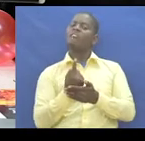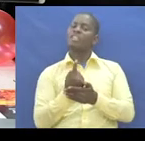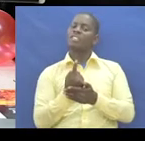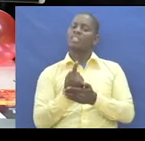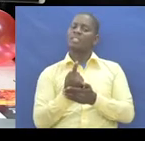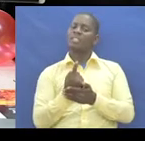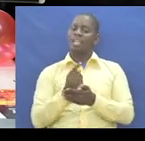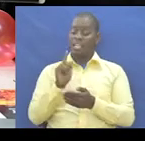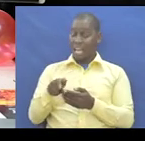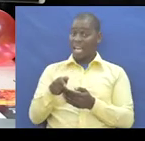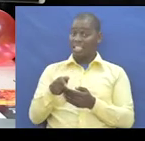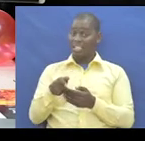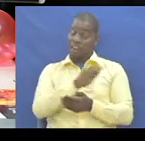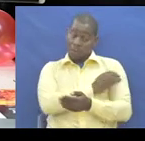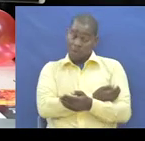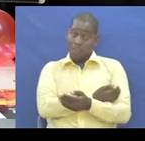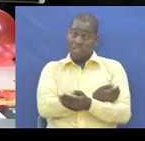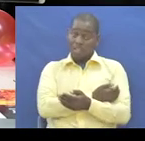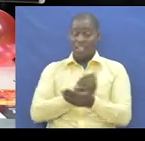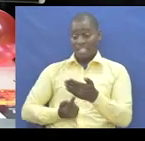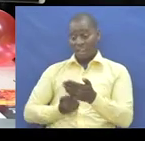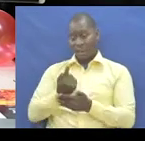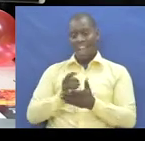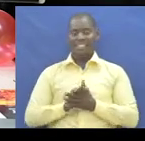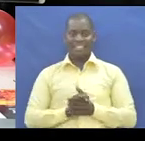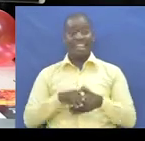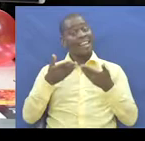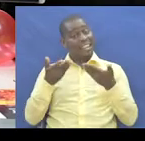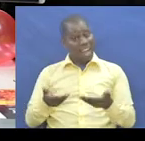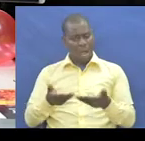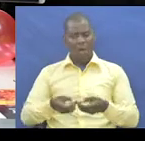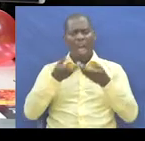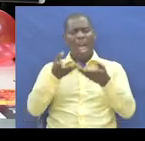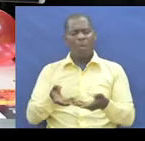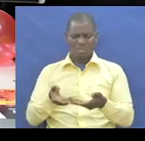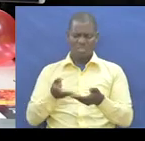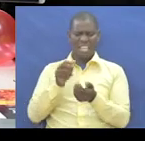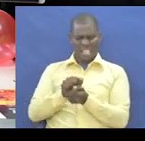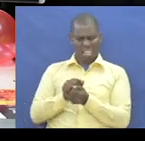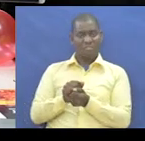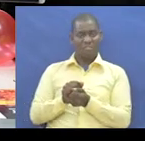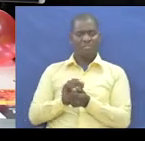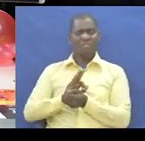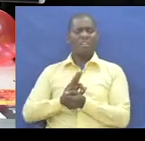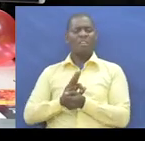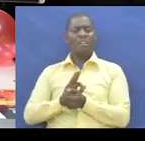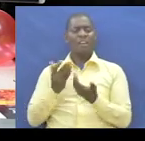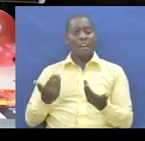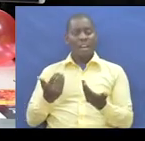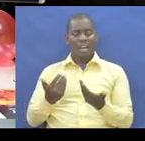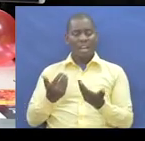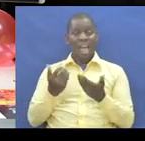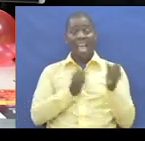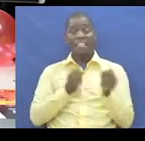right? Yes, we have not seen a force, but we have seen the effects that a force has caused. Now, due to this,